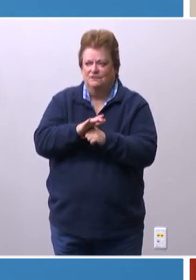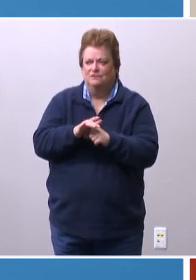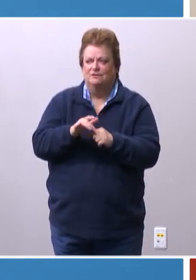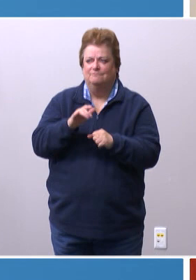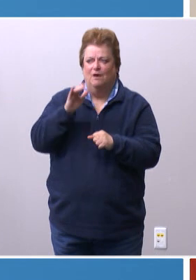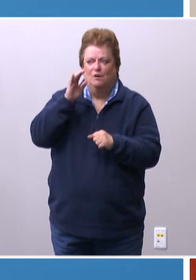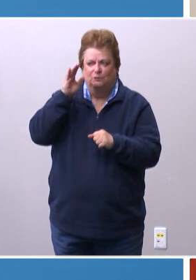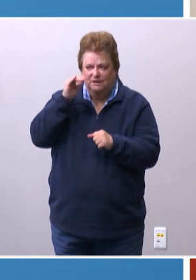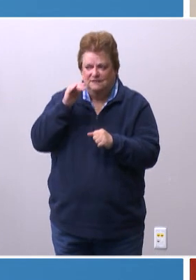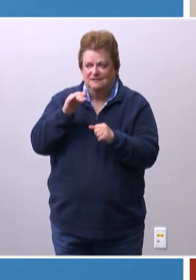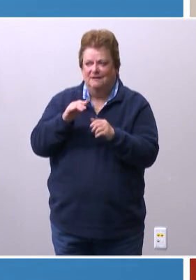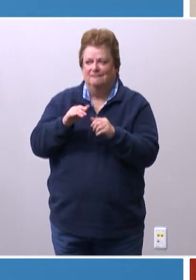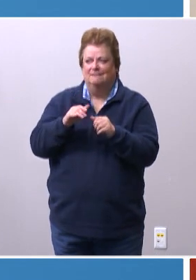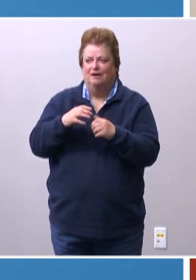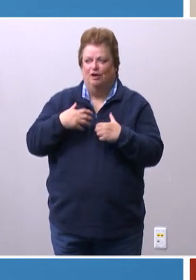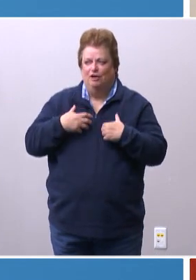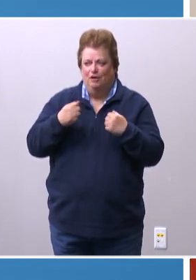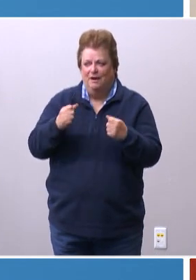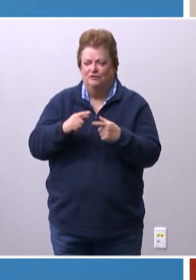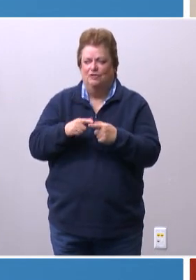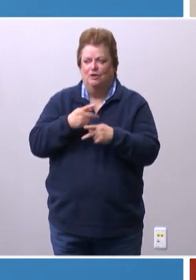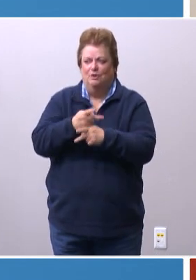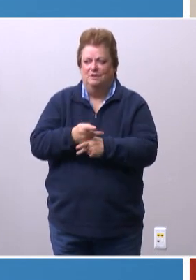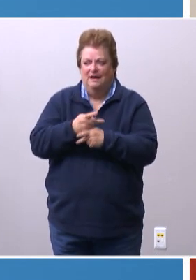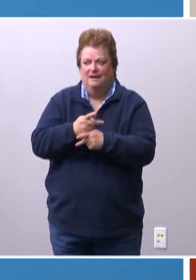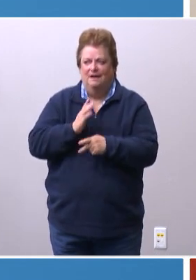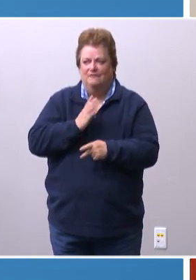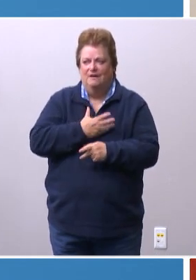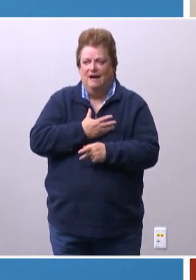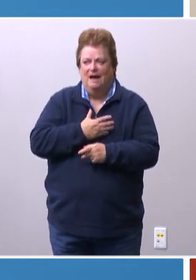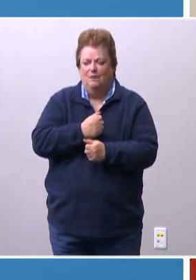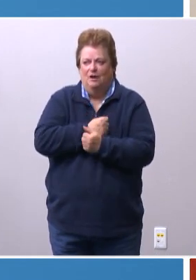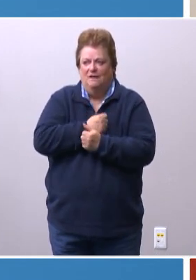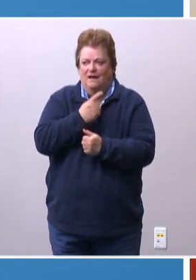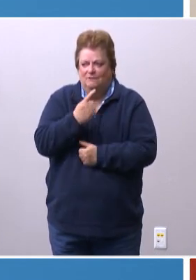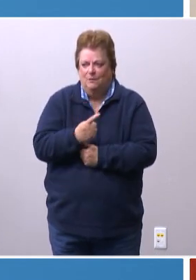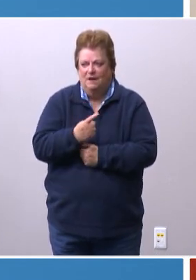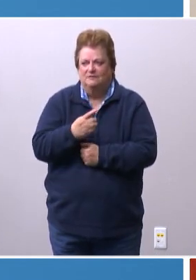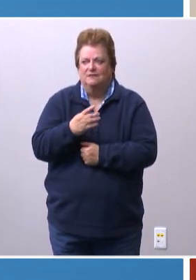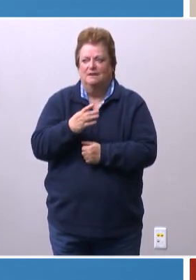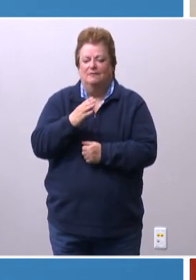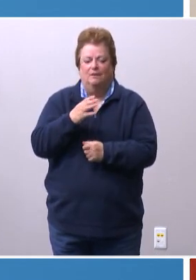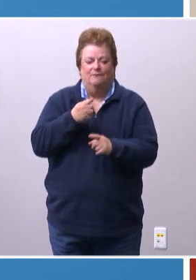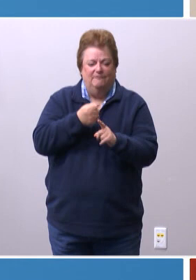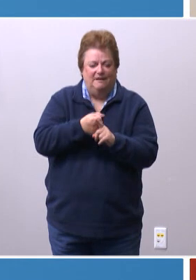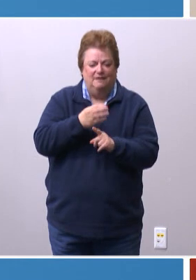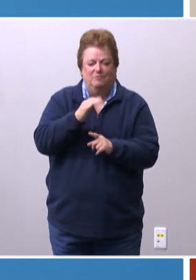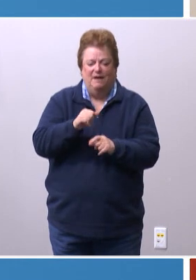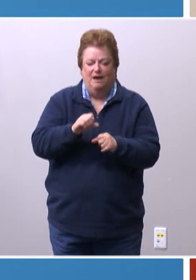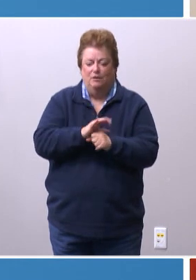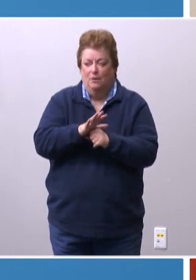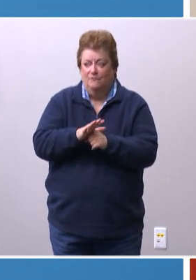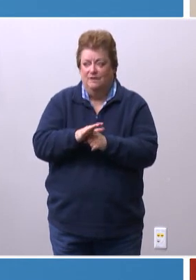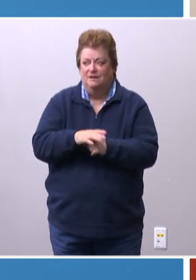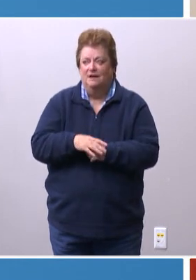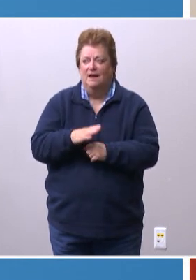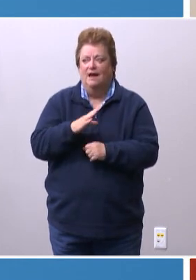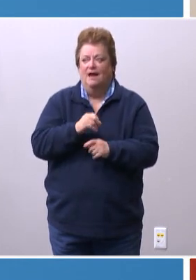and courage to care for our sick loved ones affected by COVID-19 or other illnesses. And